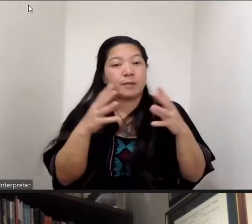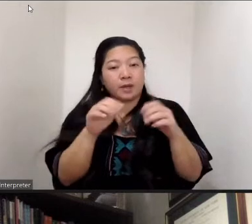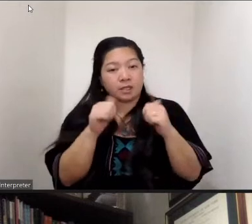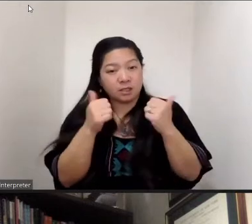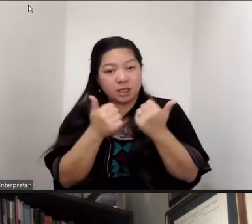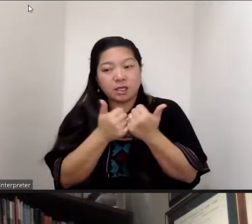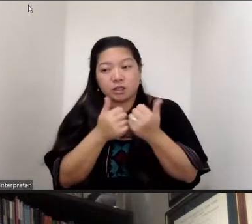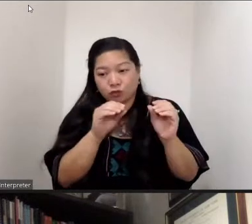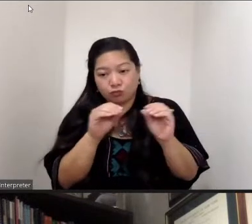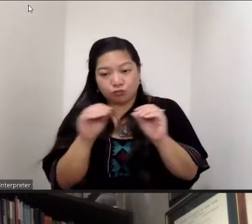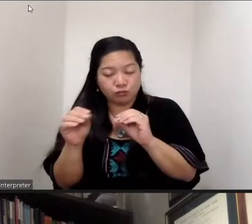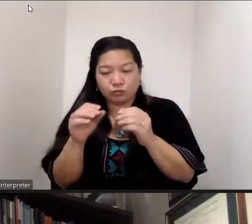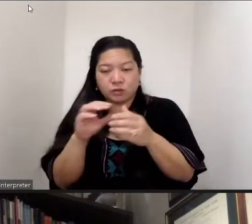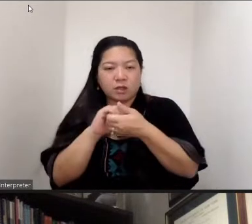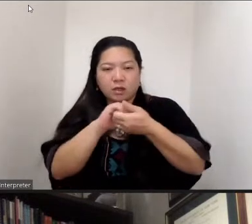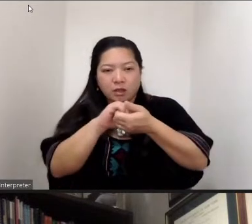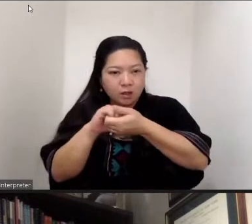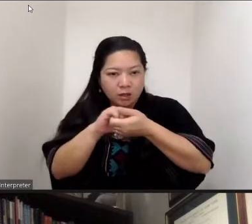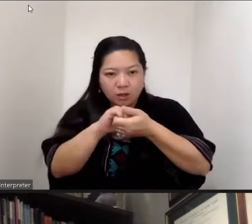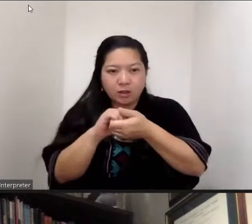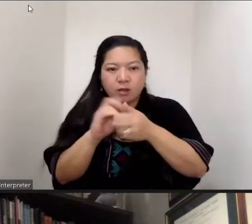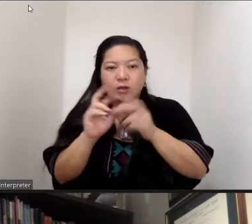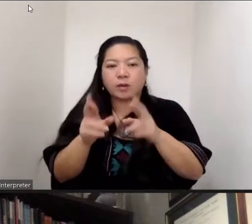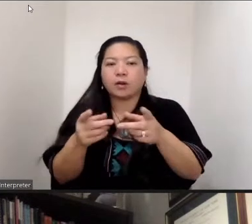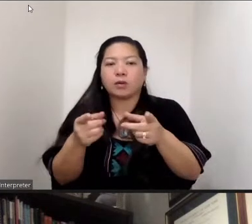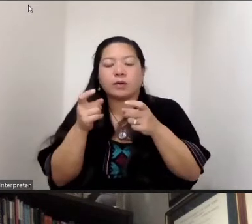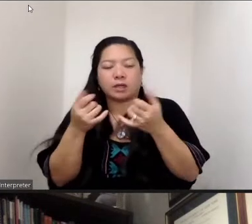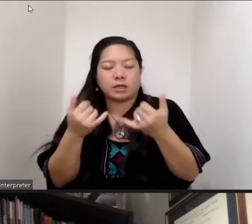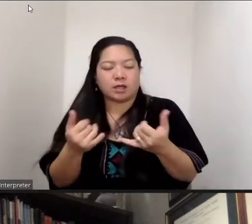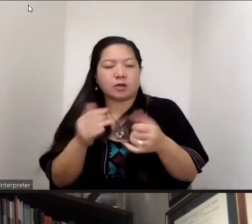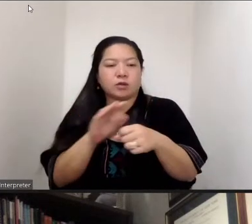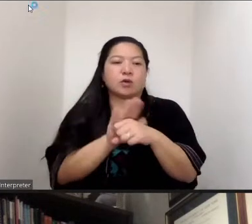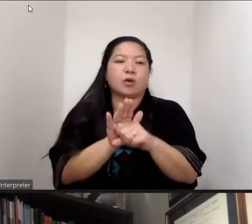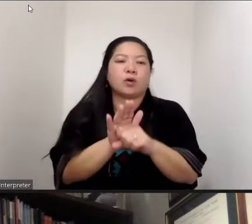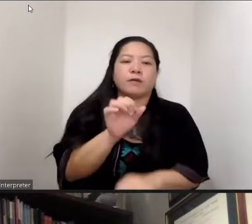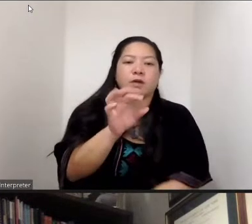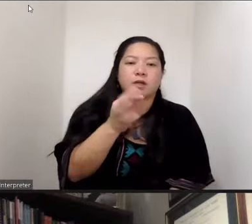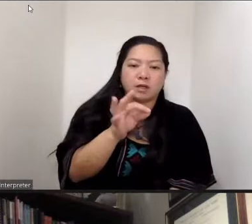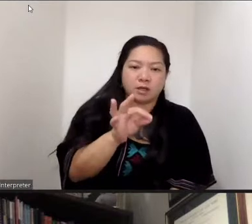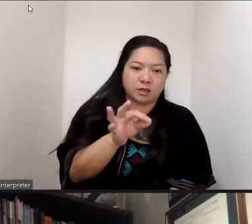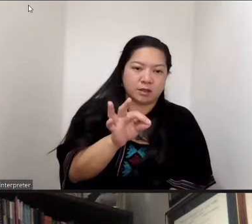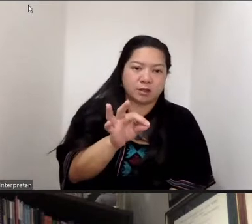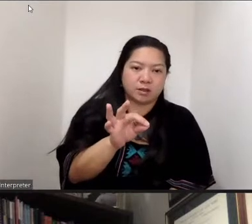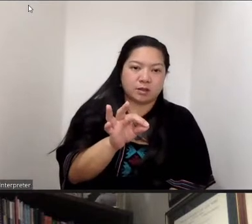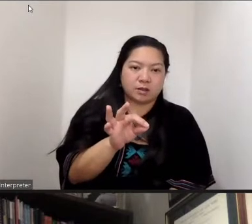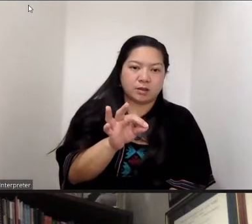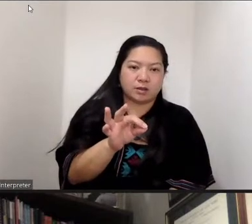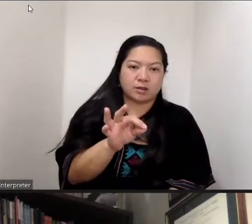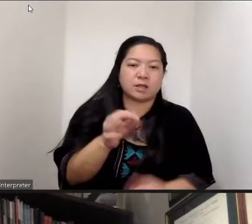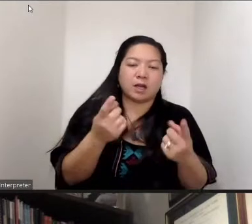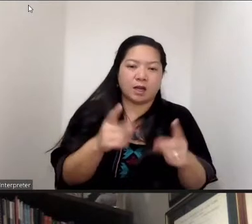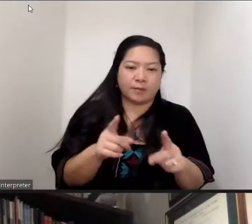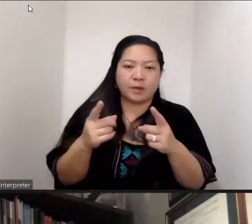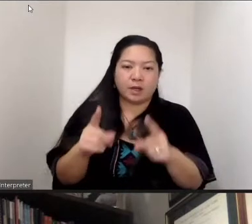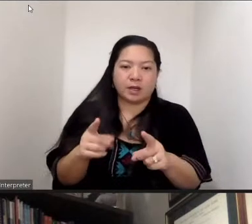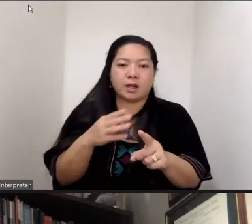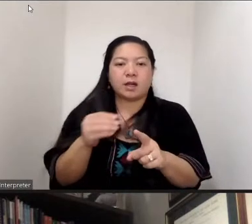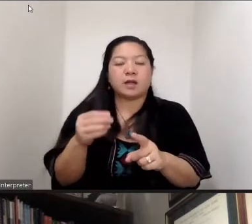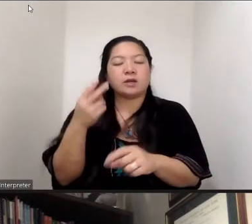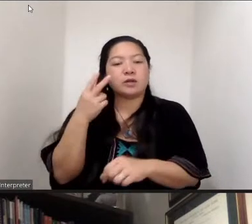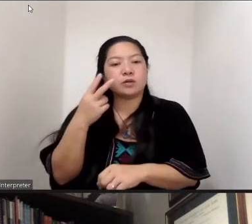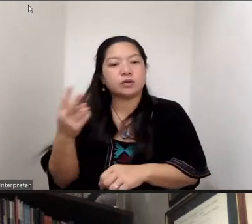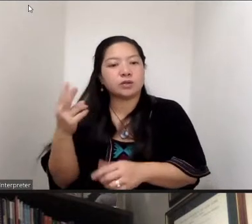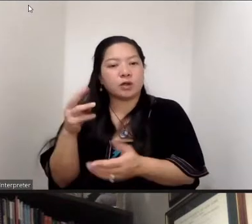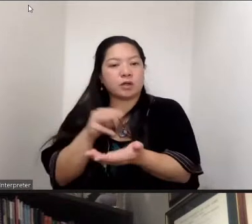to work together to respond quickly to situations as they occur. And you saw Dr. Ann, where